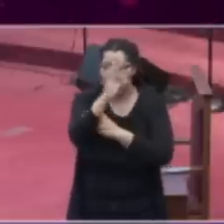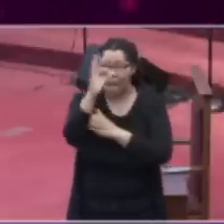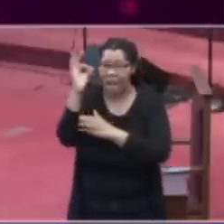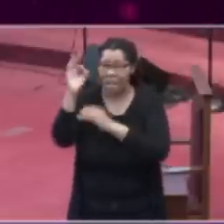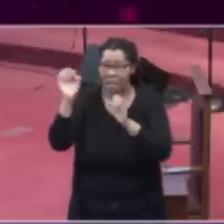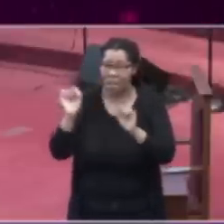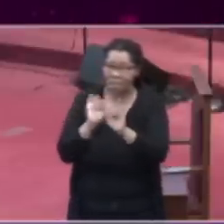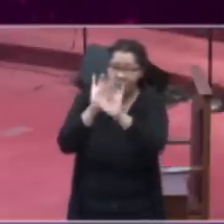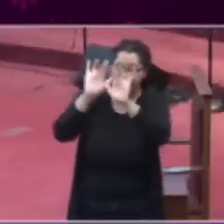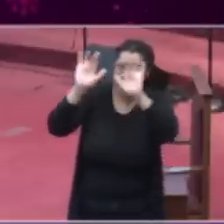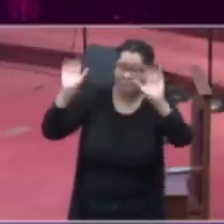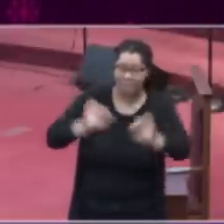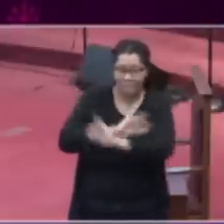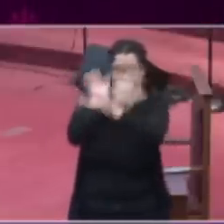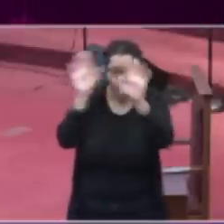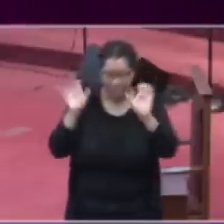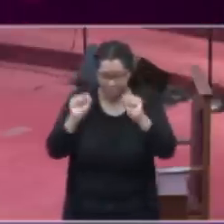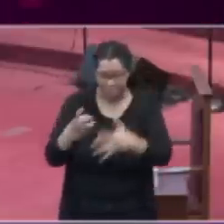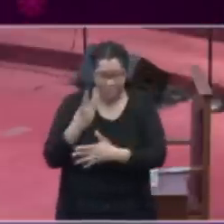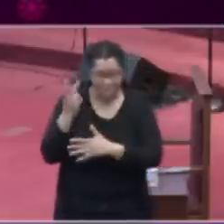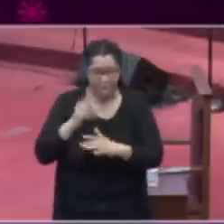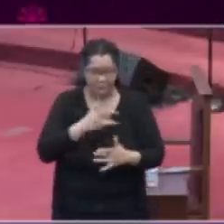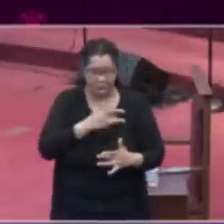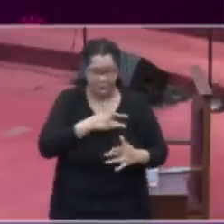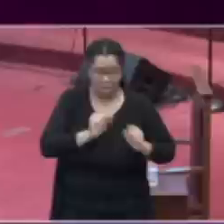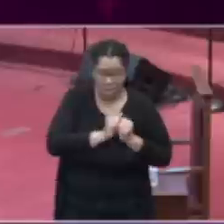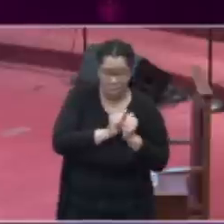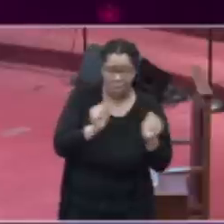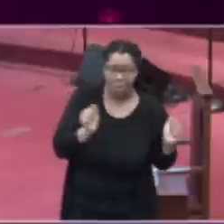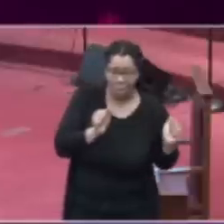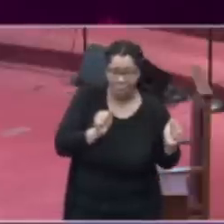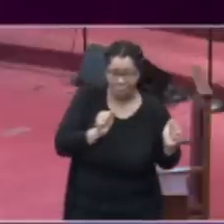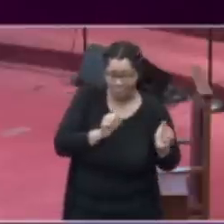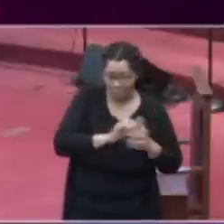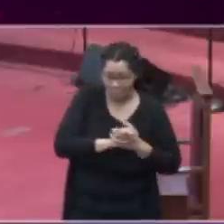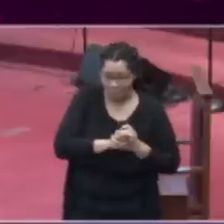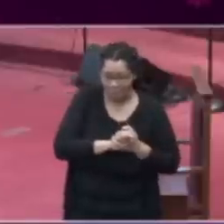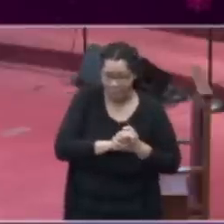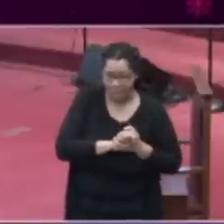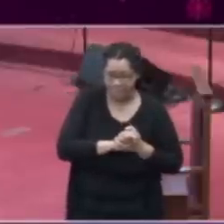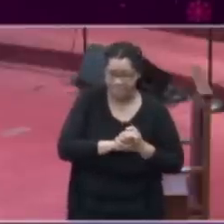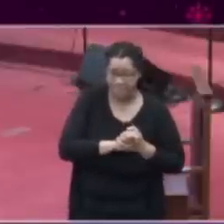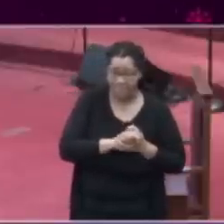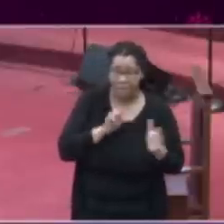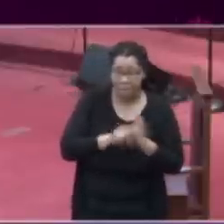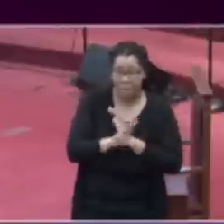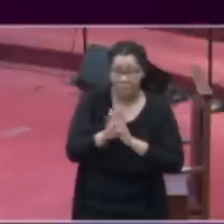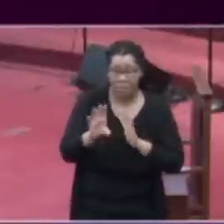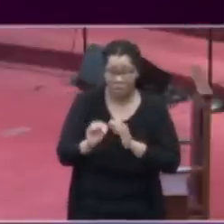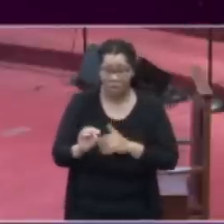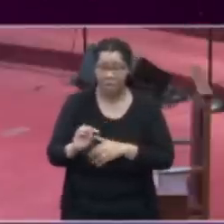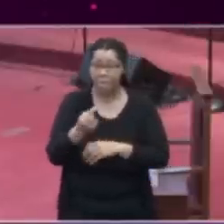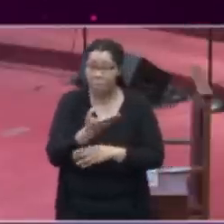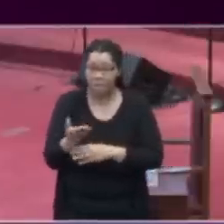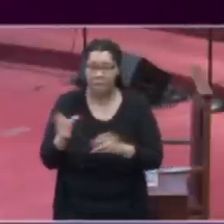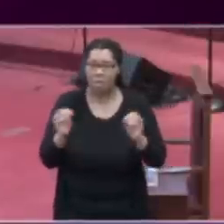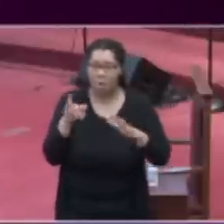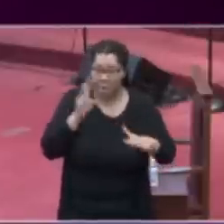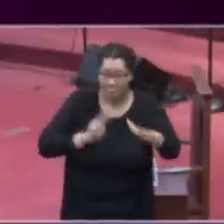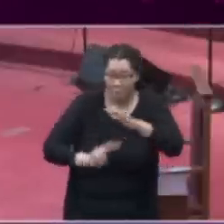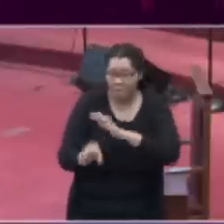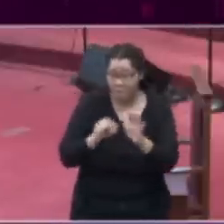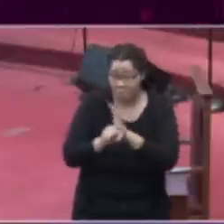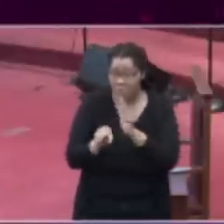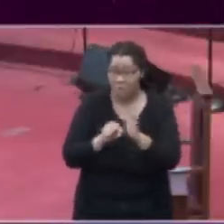and the morning star arises in your hearts. But understand, verse 20, this first of all, that no prophecy of